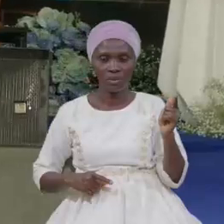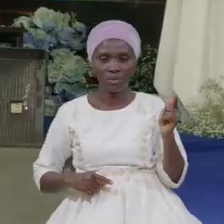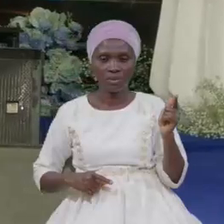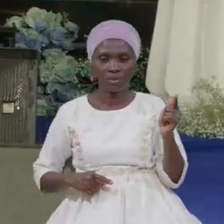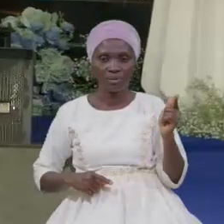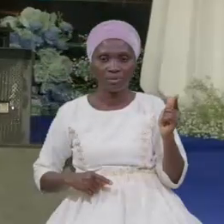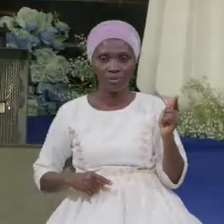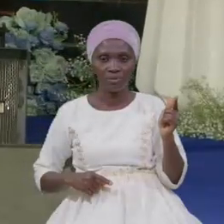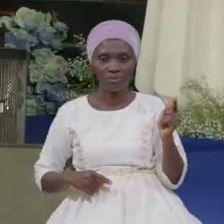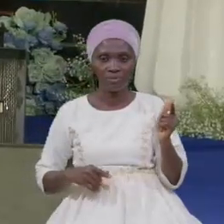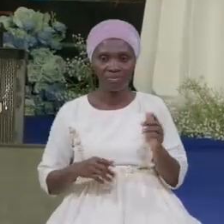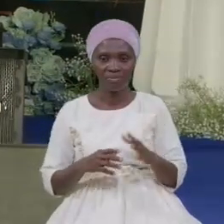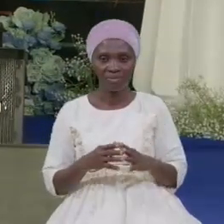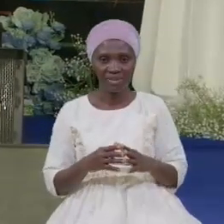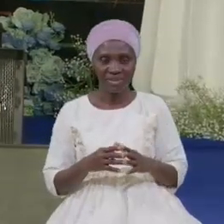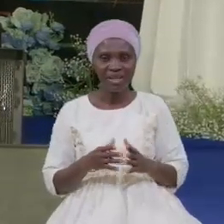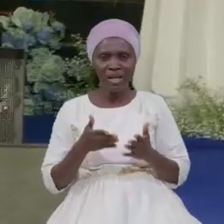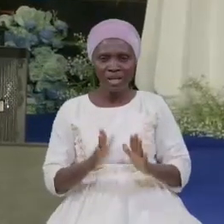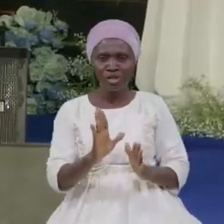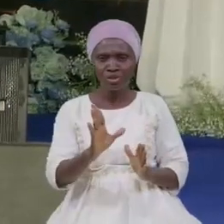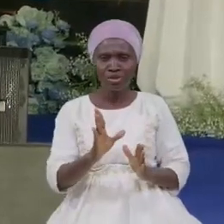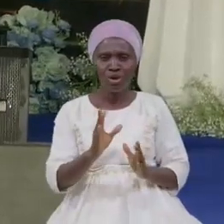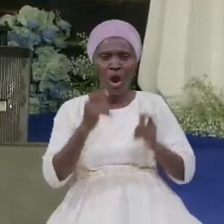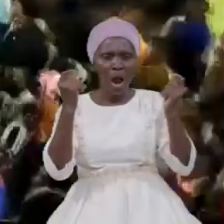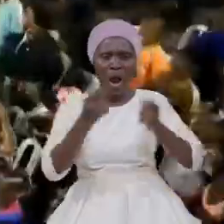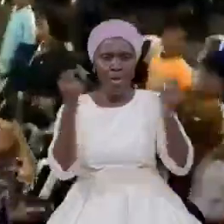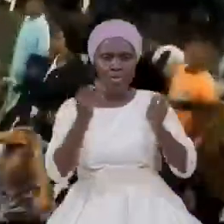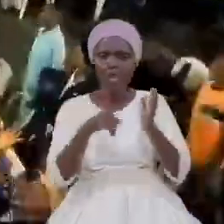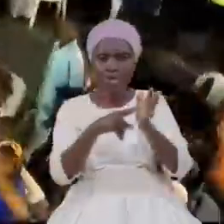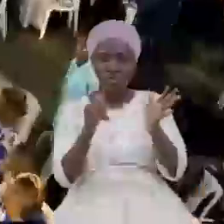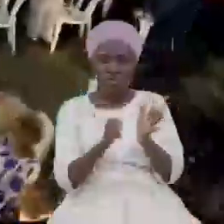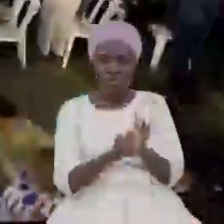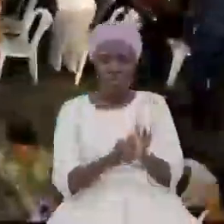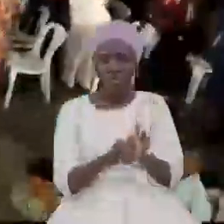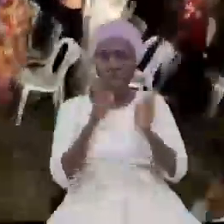Let your hallelujah show that something is coming your way.